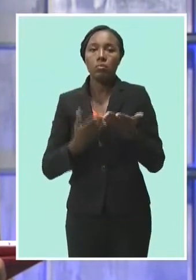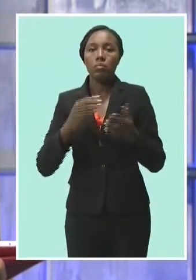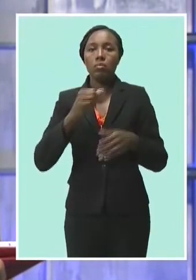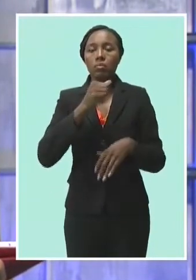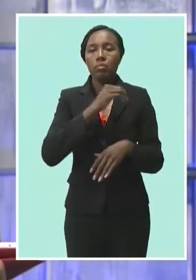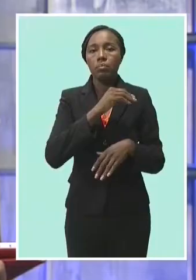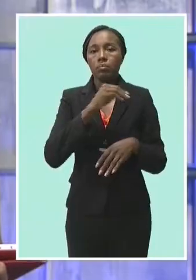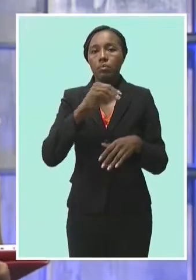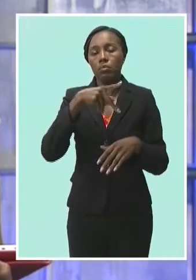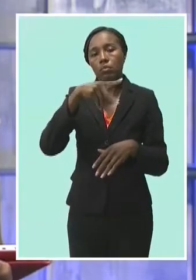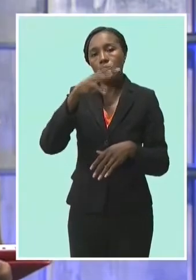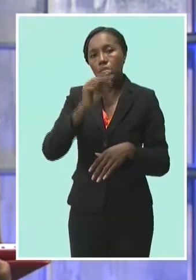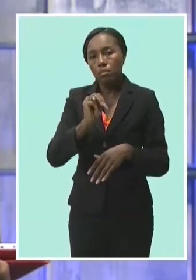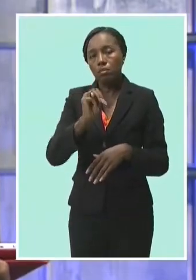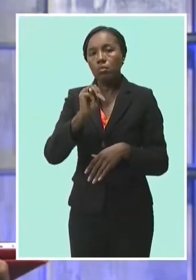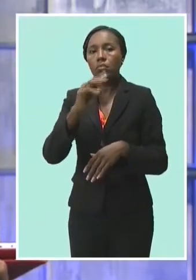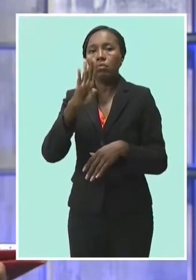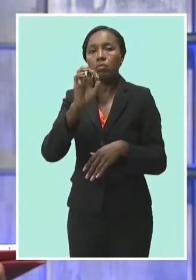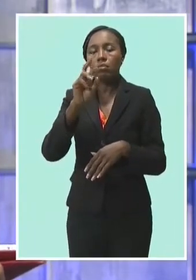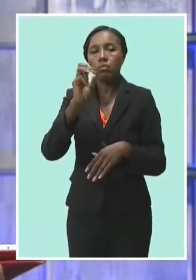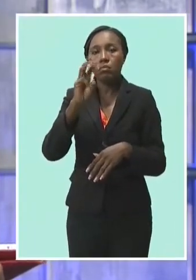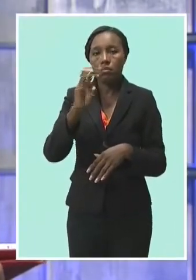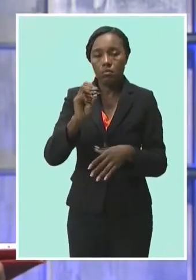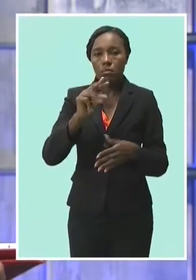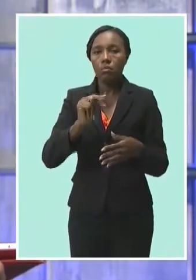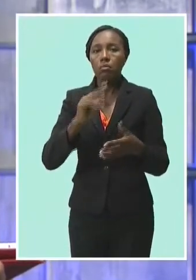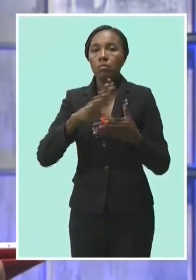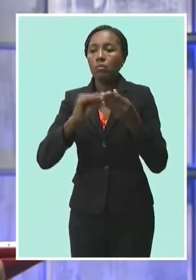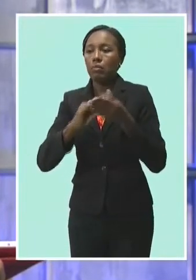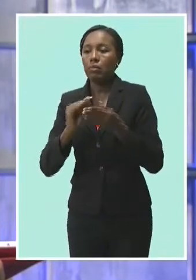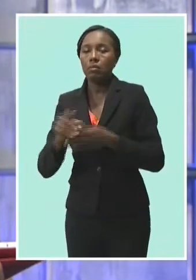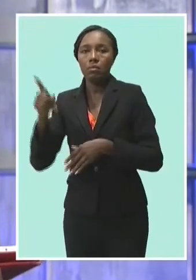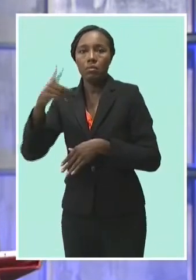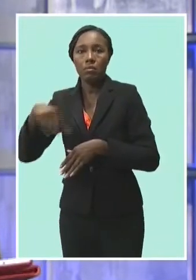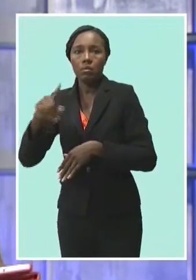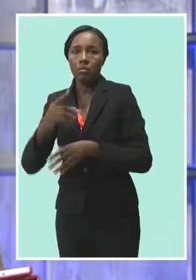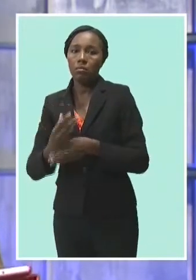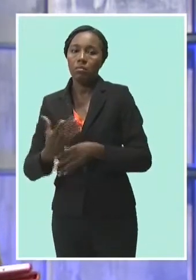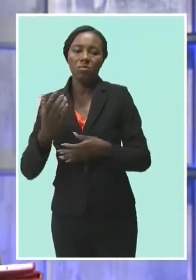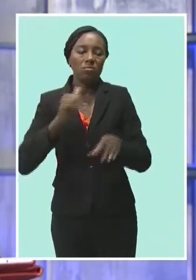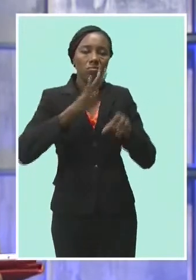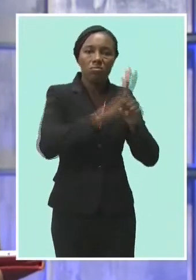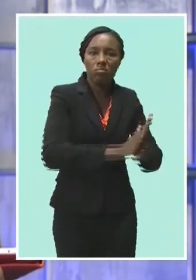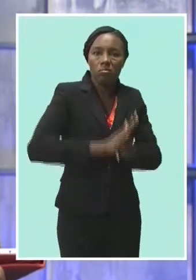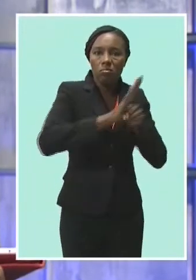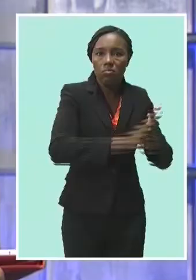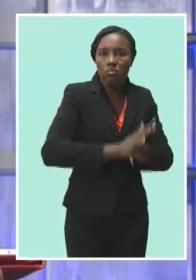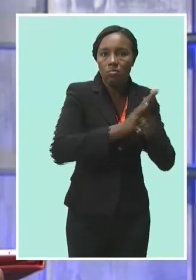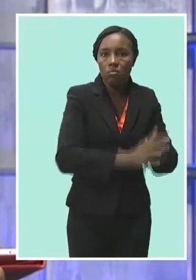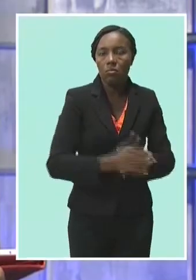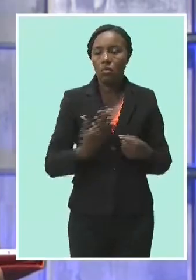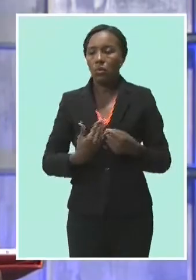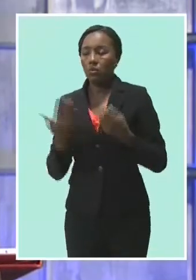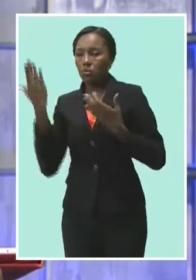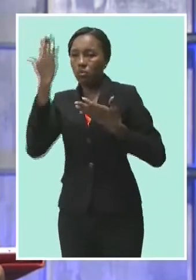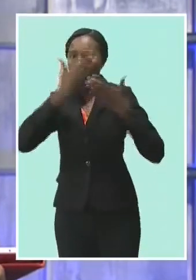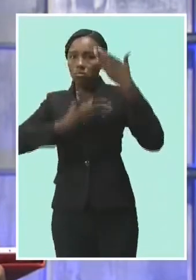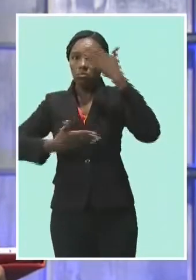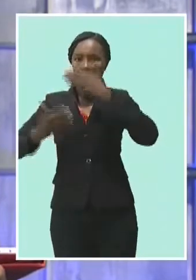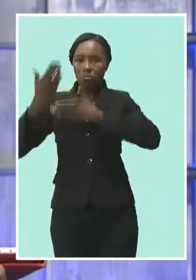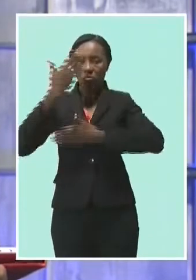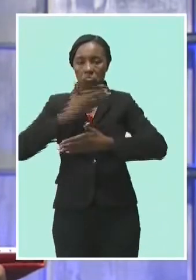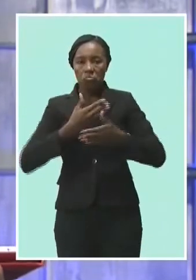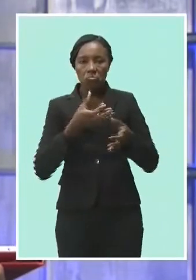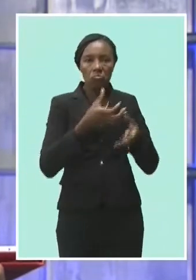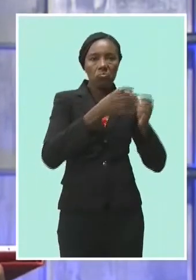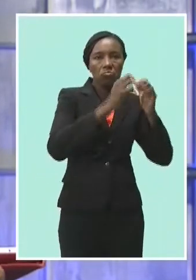Gaston Brown said that the Caribbean region is under assault by forces in the external community who have disguised the plans to dismantle the